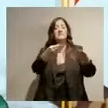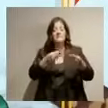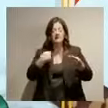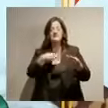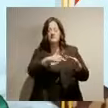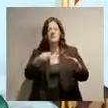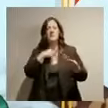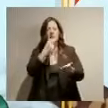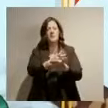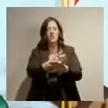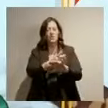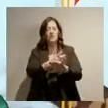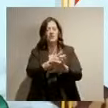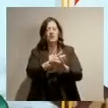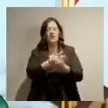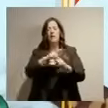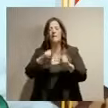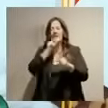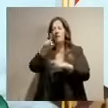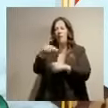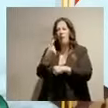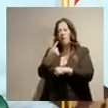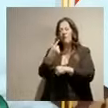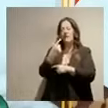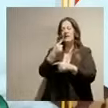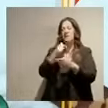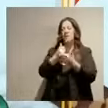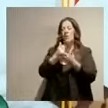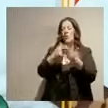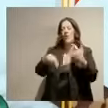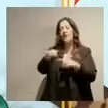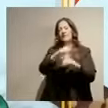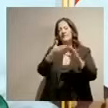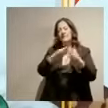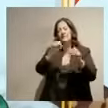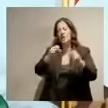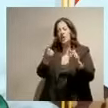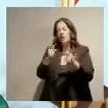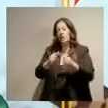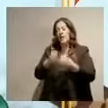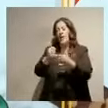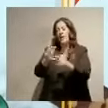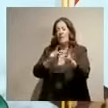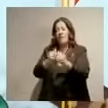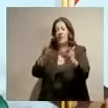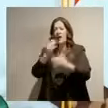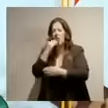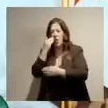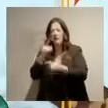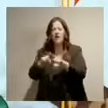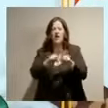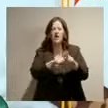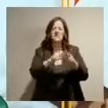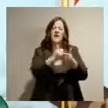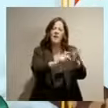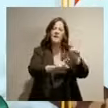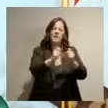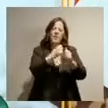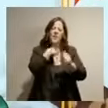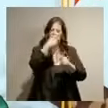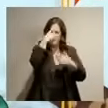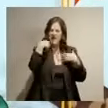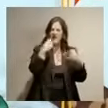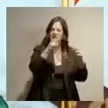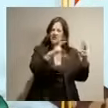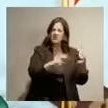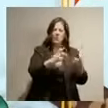just in the homeless bucket, but also the mental health / homelessness bucket. That's why Proposition 1 had subsequent reforms as it